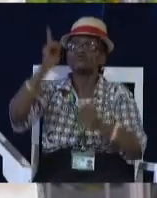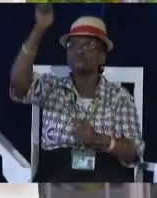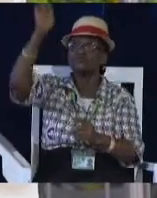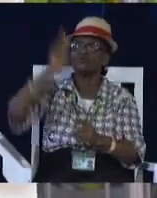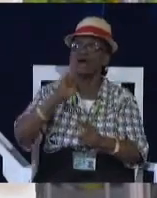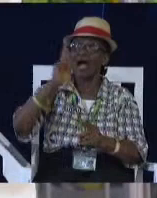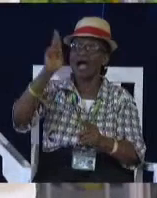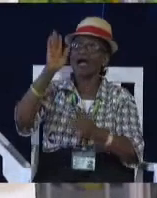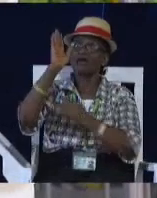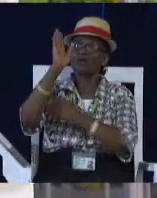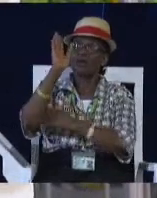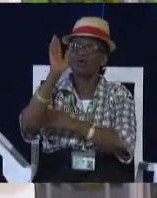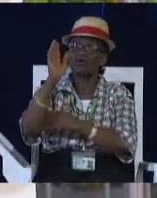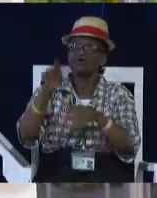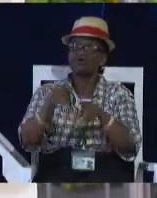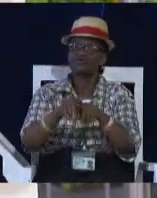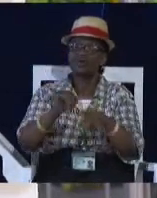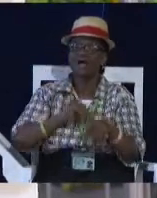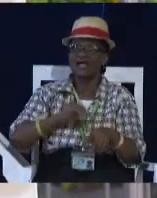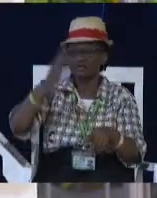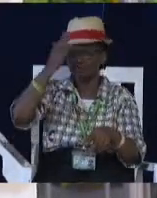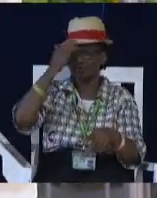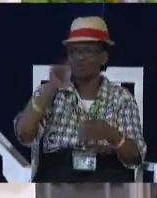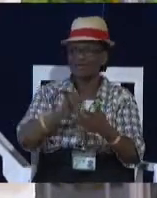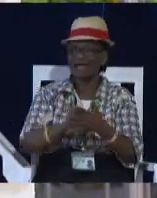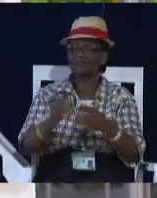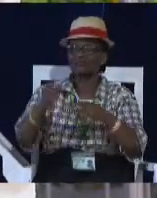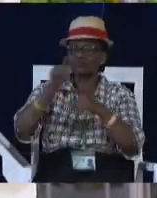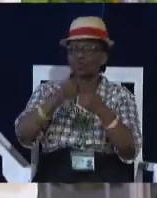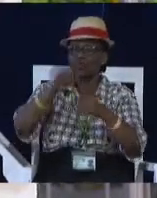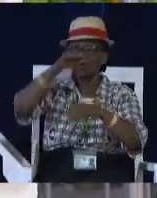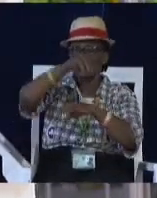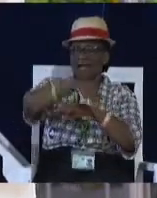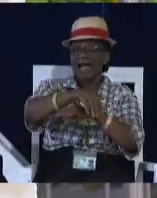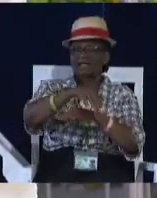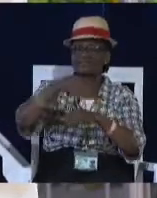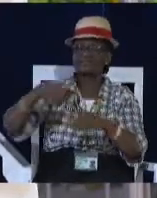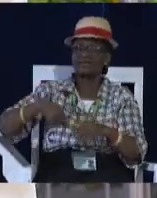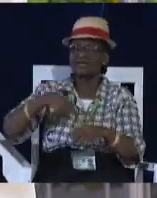So I know that tonight you are going to uproot mountains.